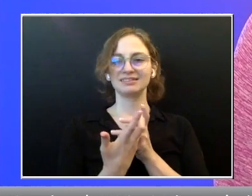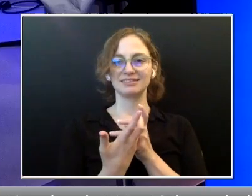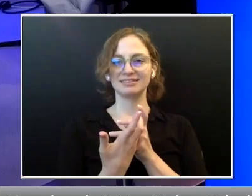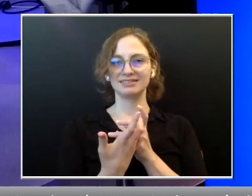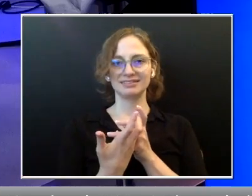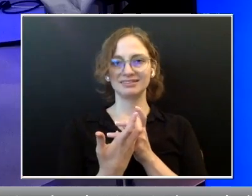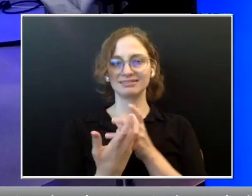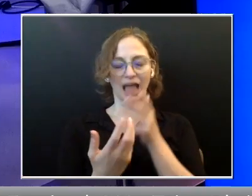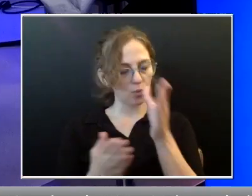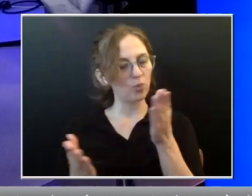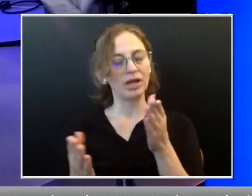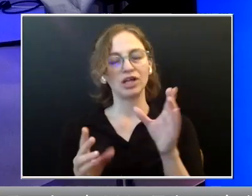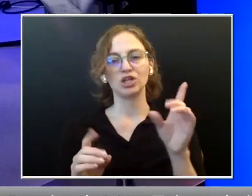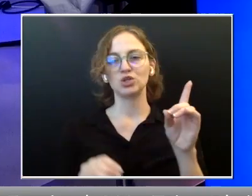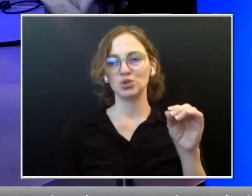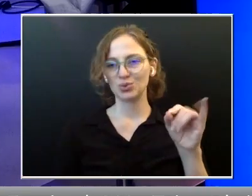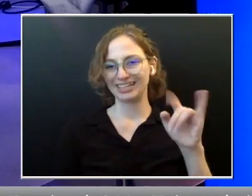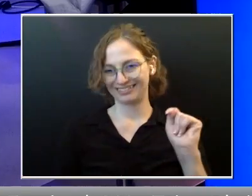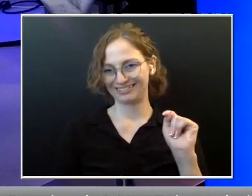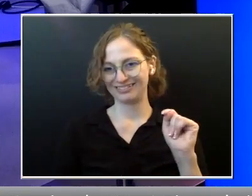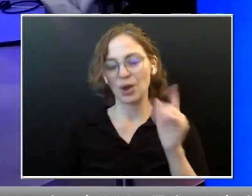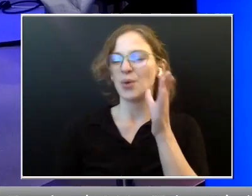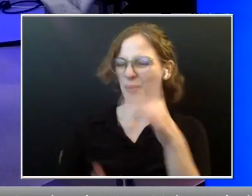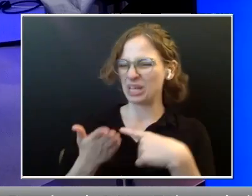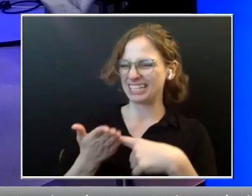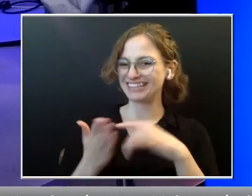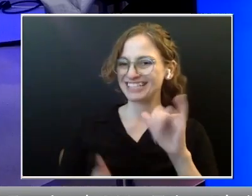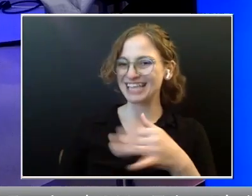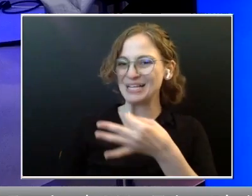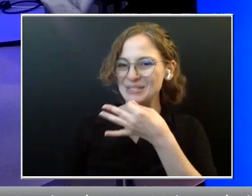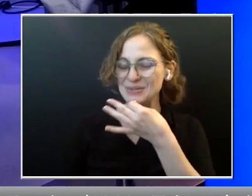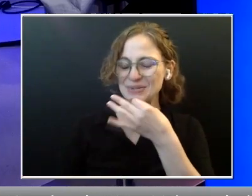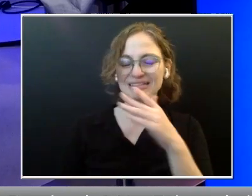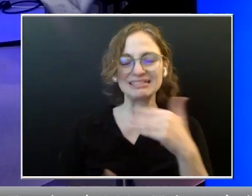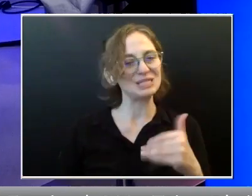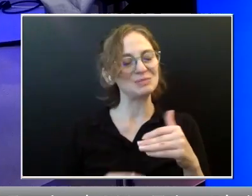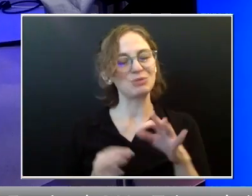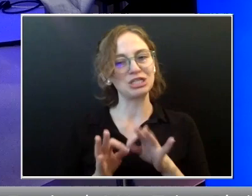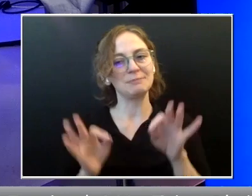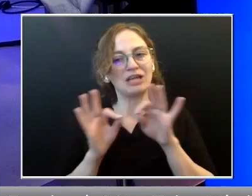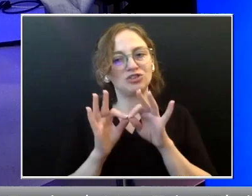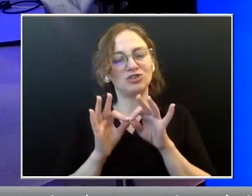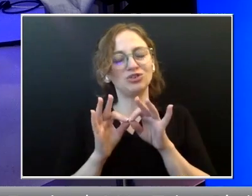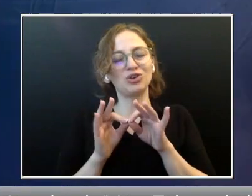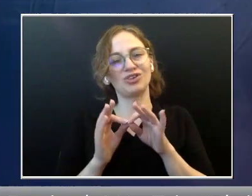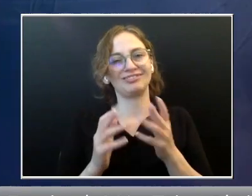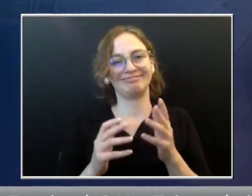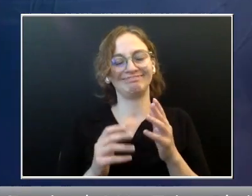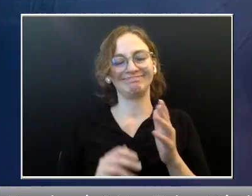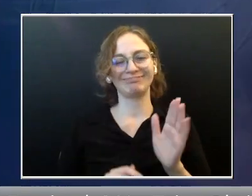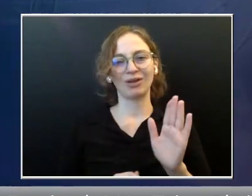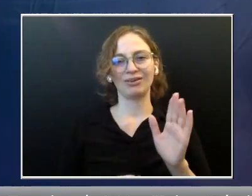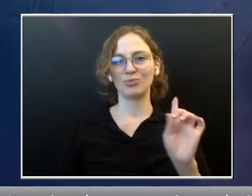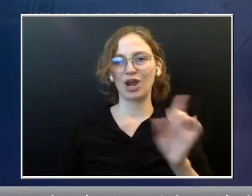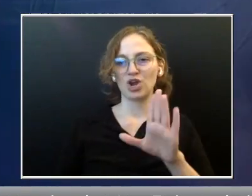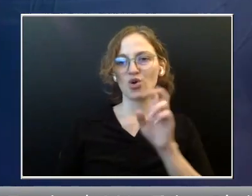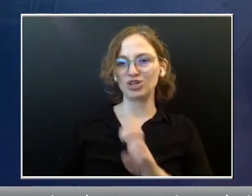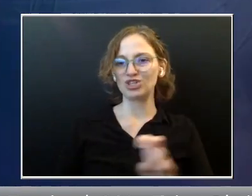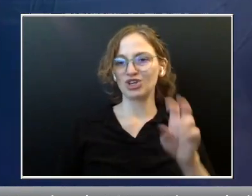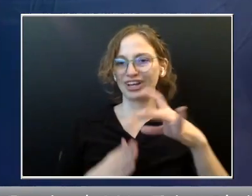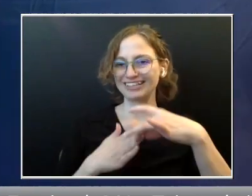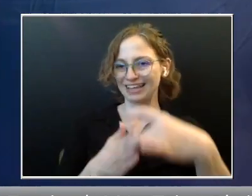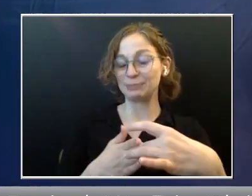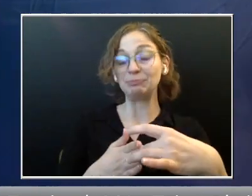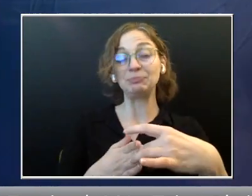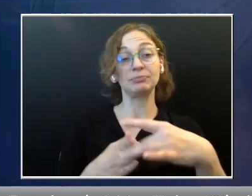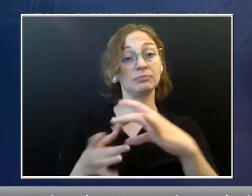We're going to get to your foundation in just a minute, because it's pretty special what this journey has brought you to. To go along with that research shows